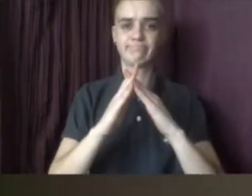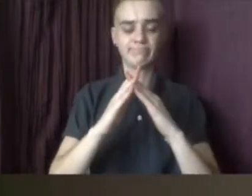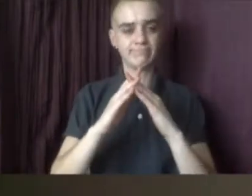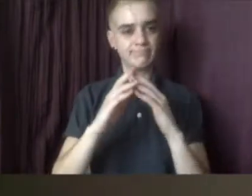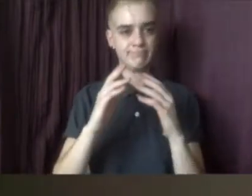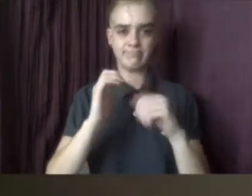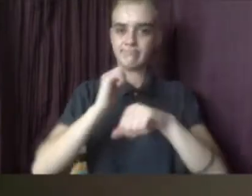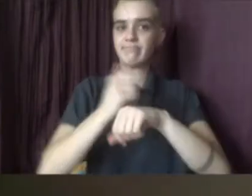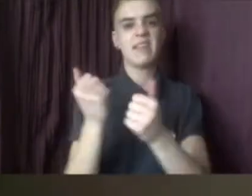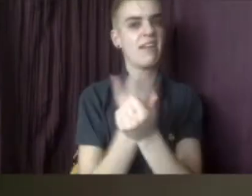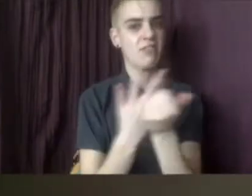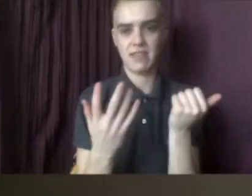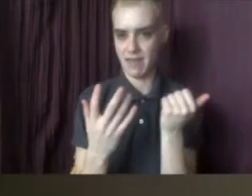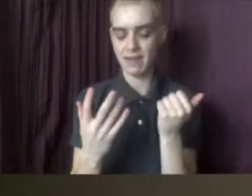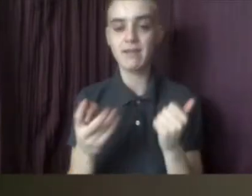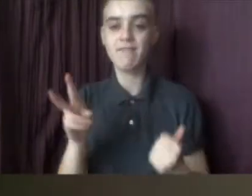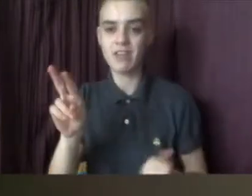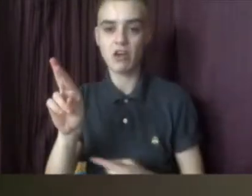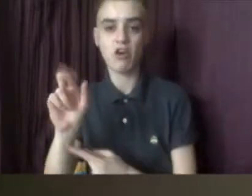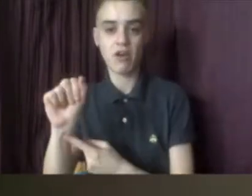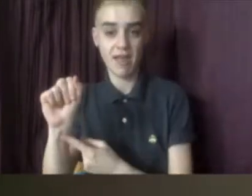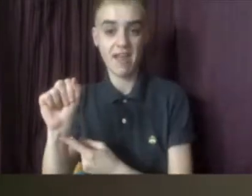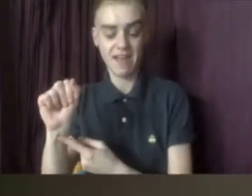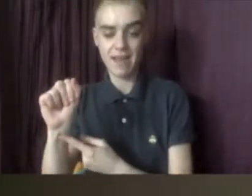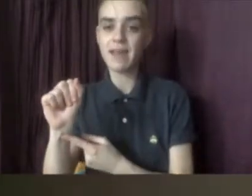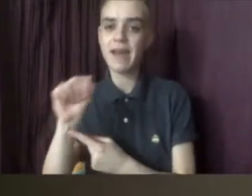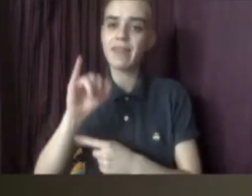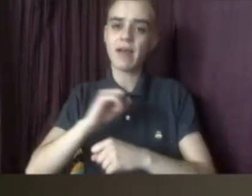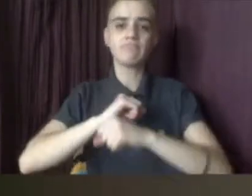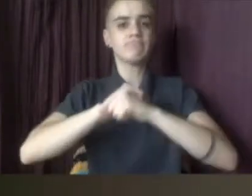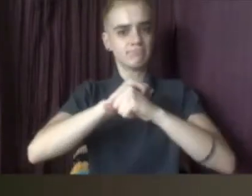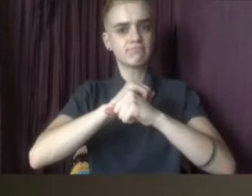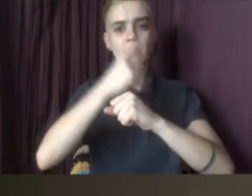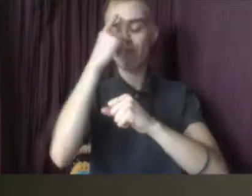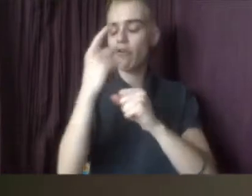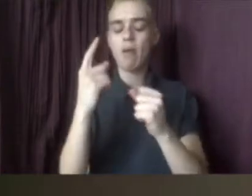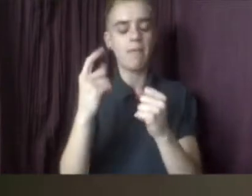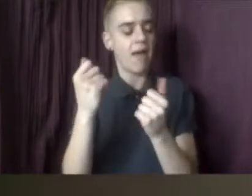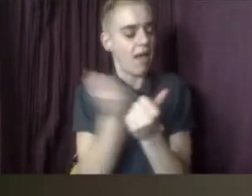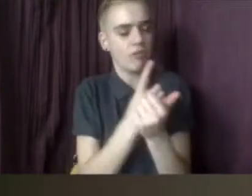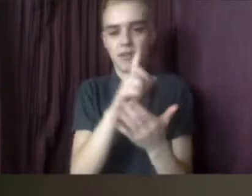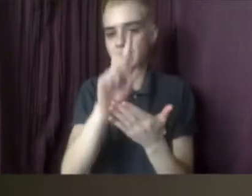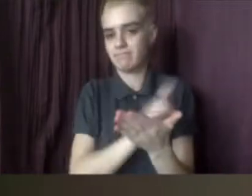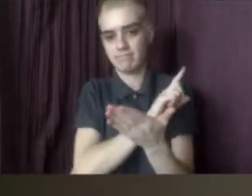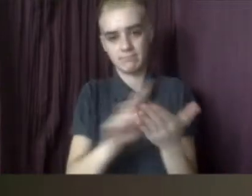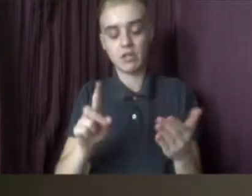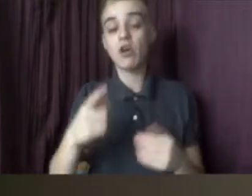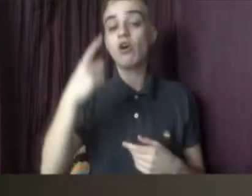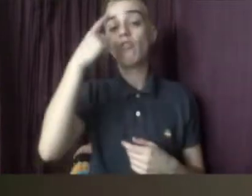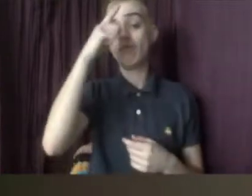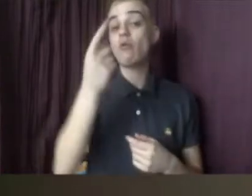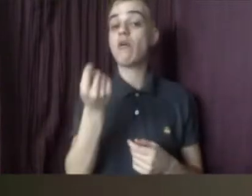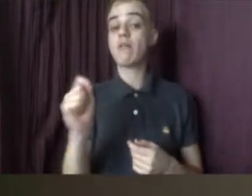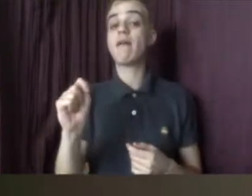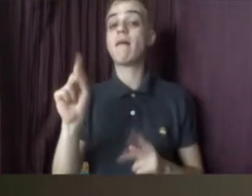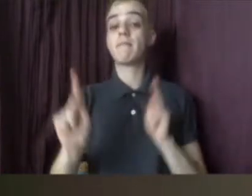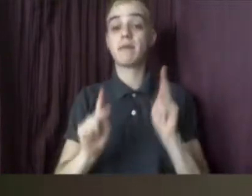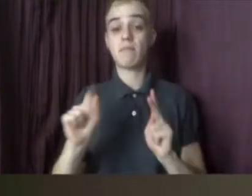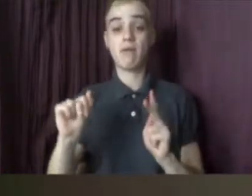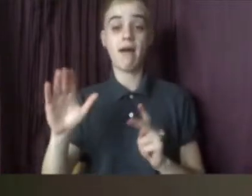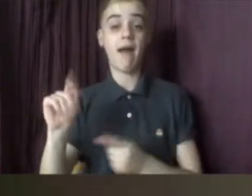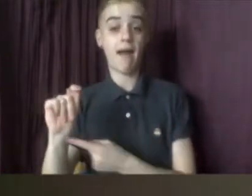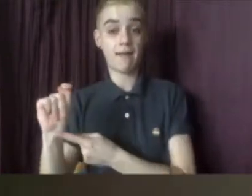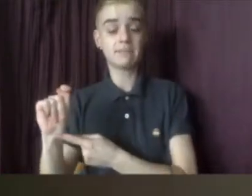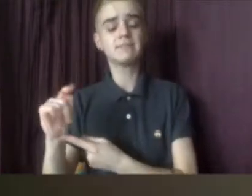supports legislation that would do that. So if you remember, the Shelby ruling that gutted the